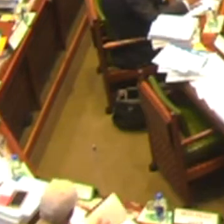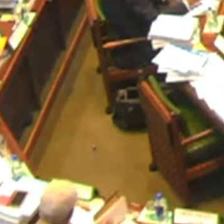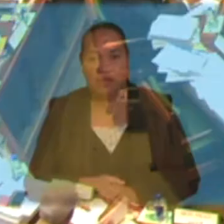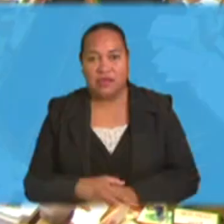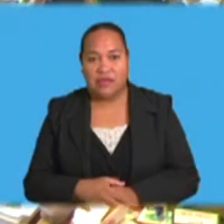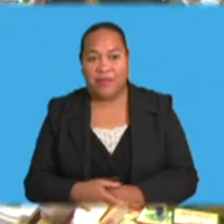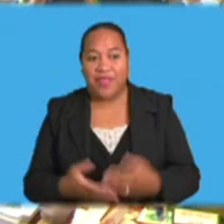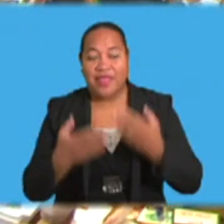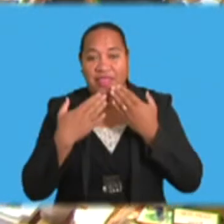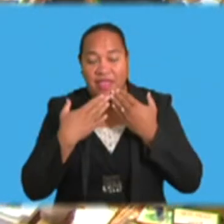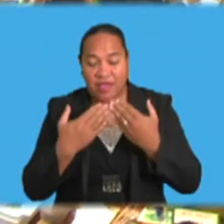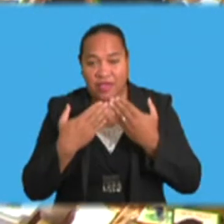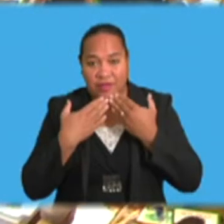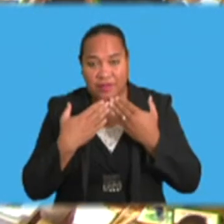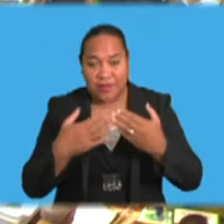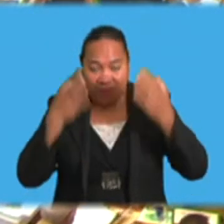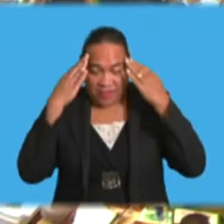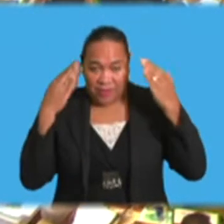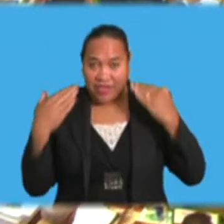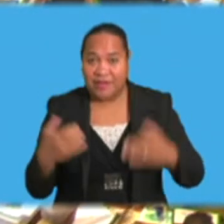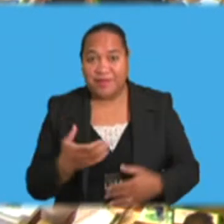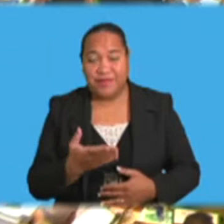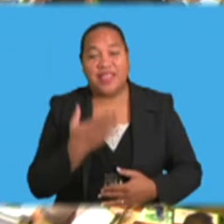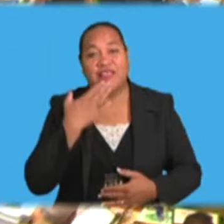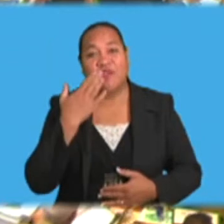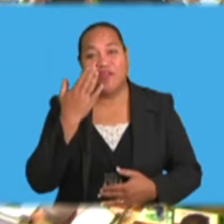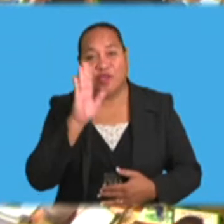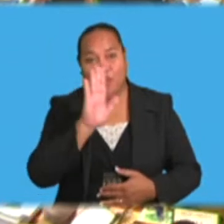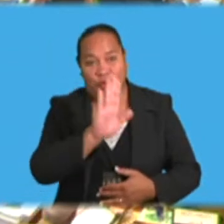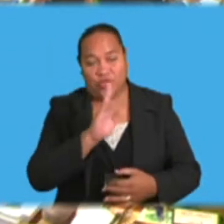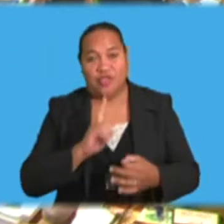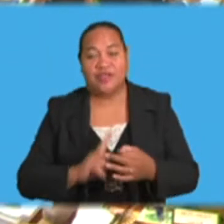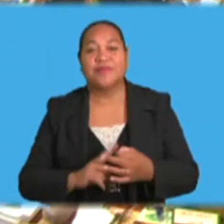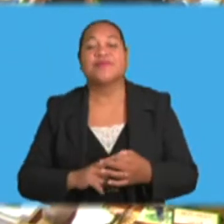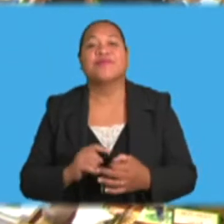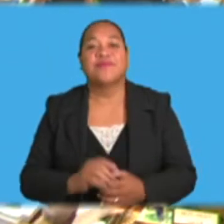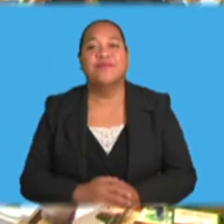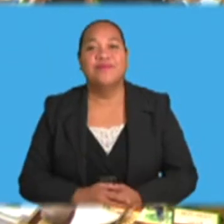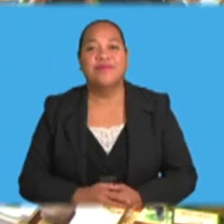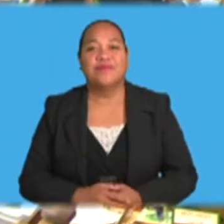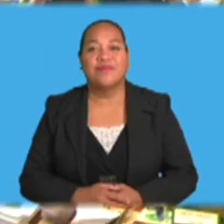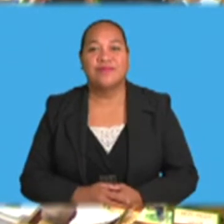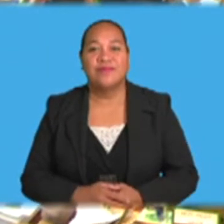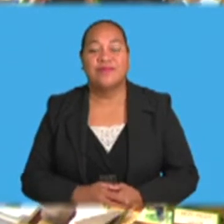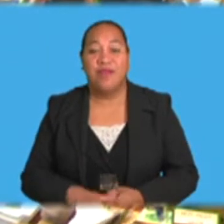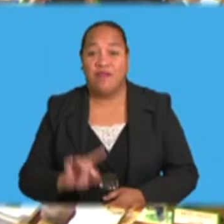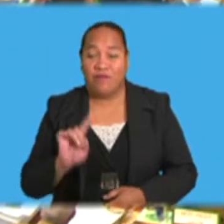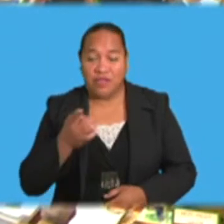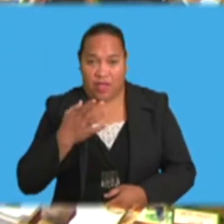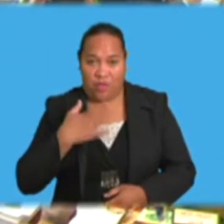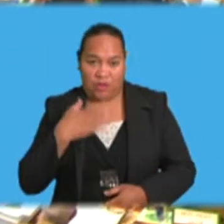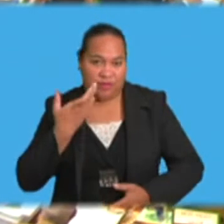Thank you, Madam Speaker, and I thank the honourable member for the question. Firstly, I would like to highlight the role the Ministry